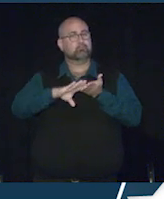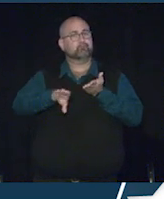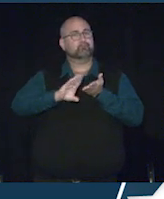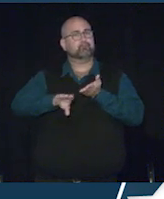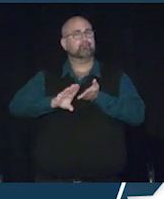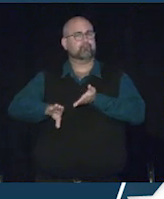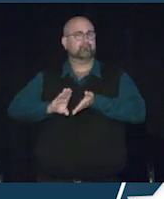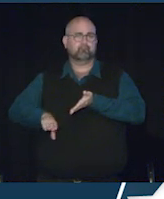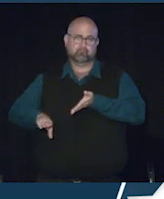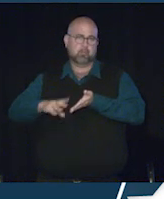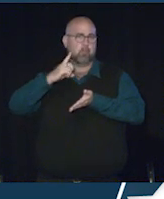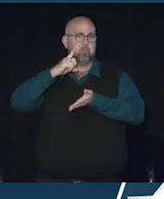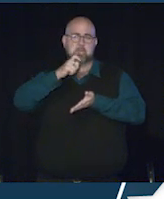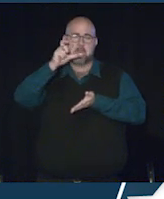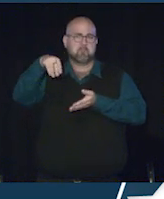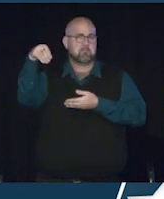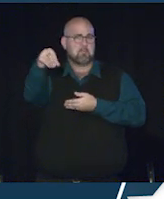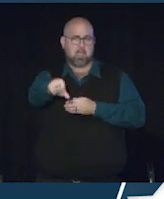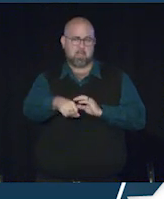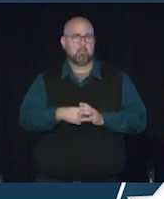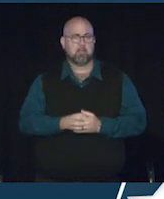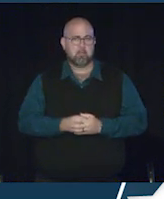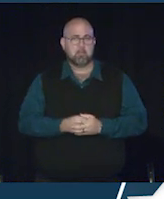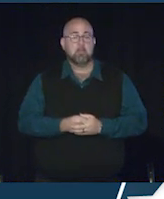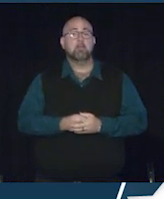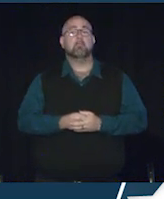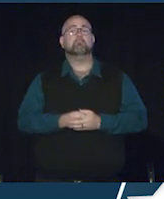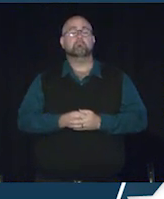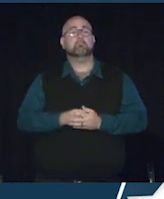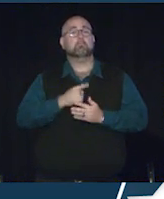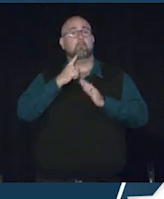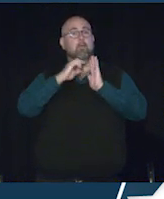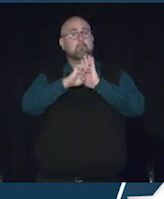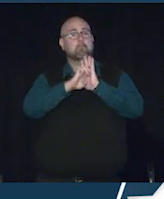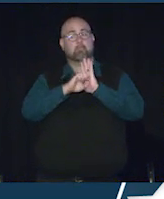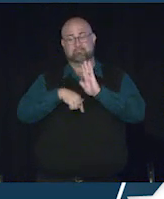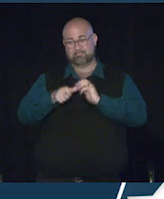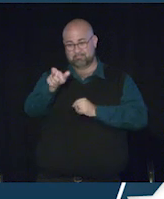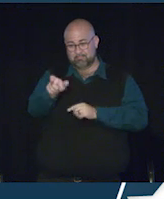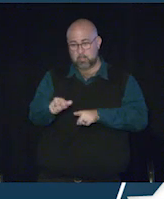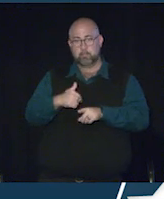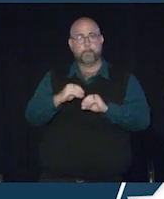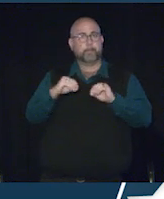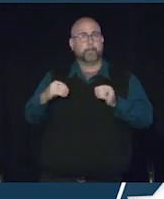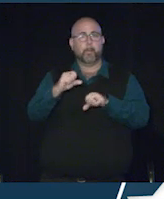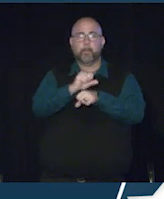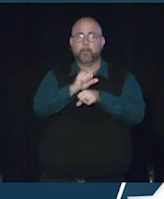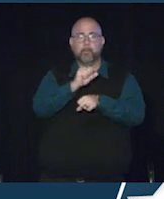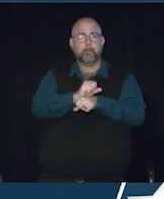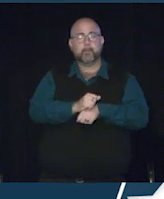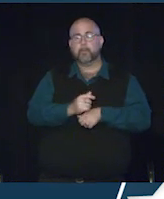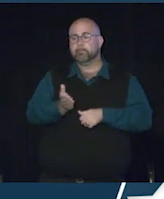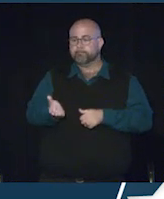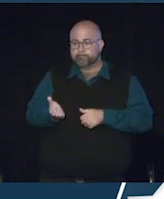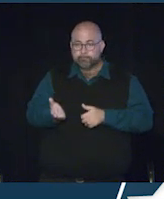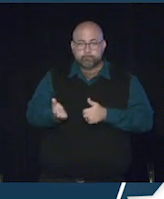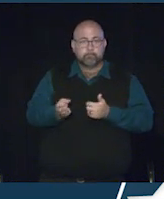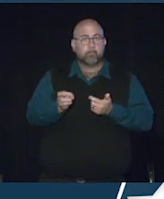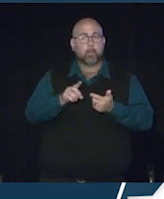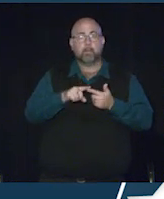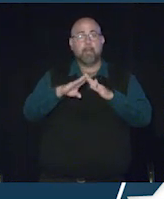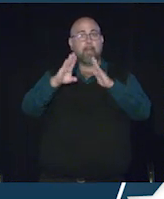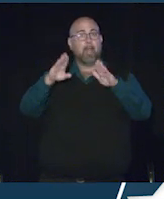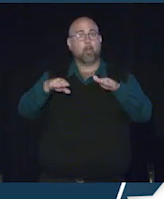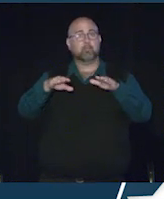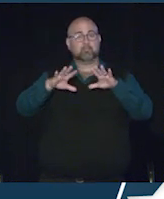to financial participation. So for example, individuals who have no income or whose household income